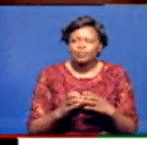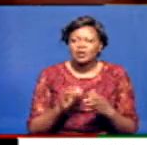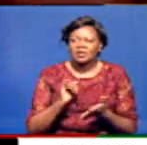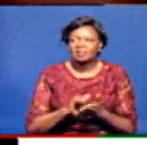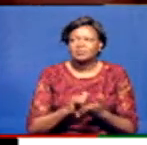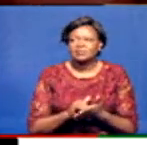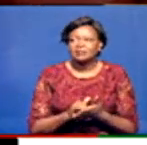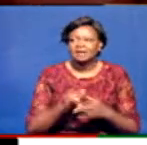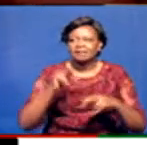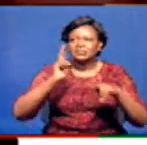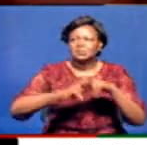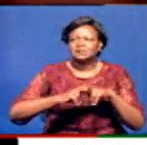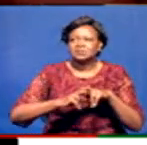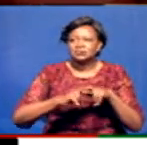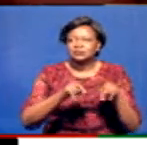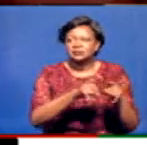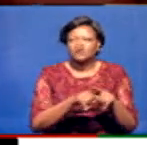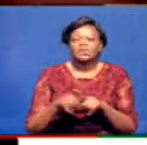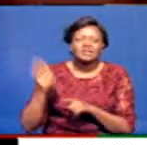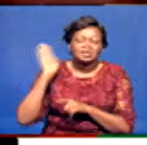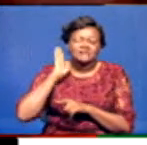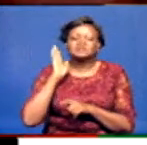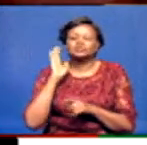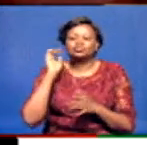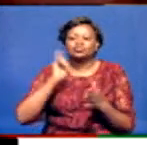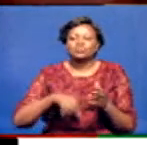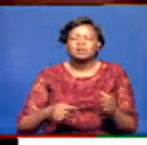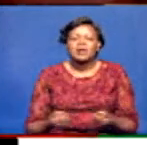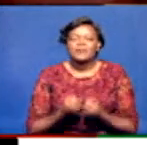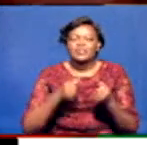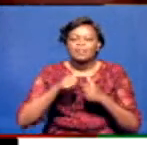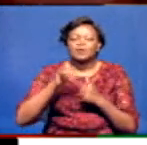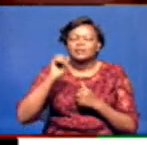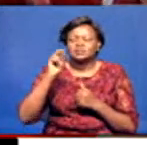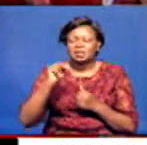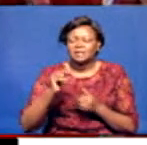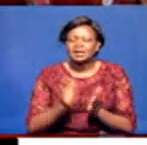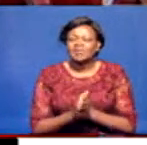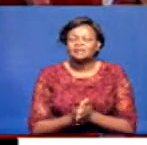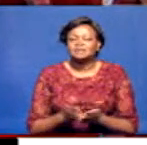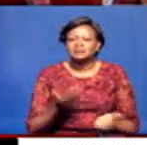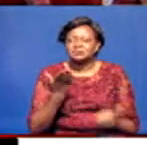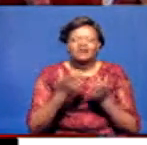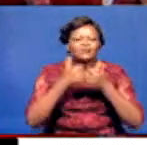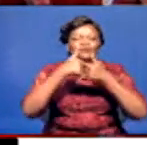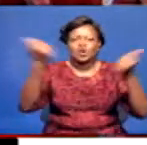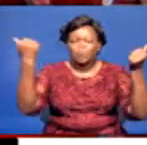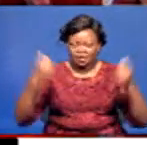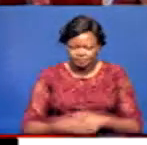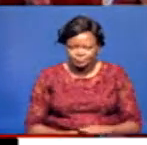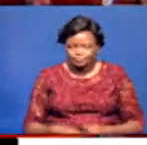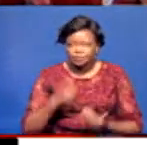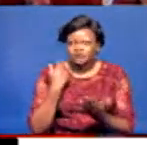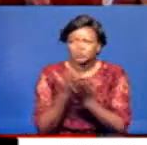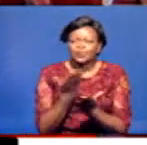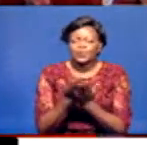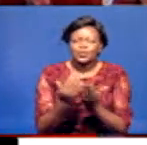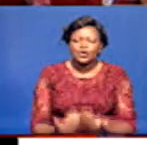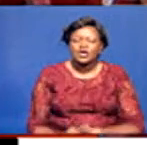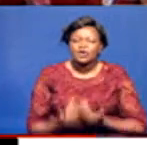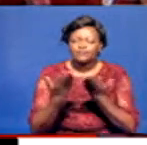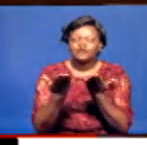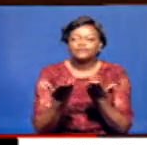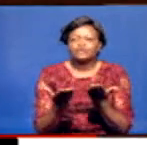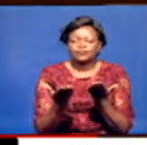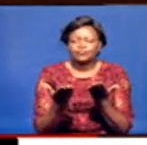sat to even listen to accusations against the Honorable Duale, and he served diligently. The proposal provides for the right of